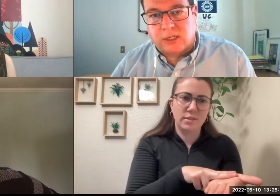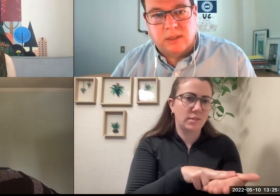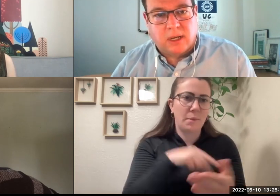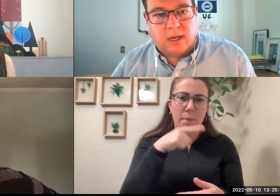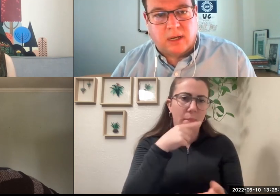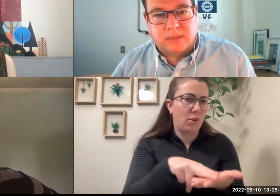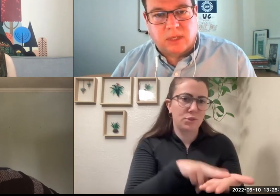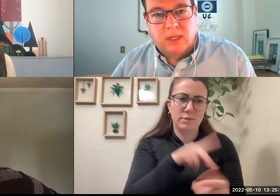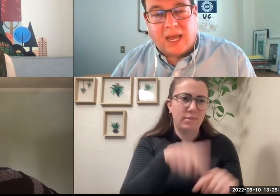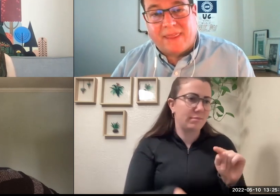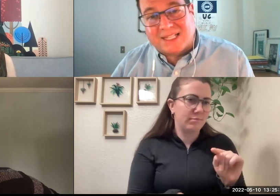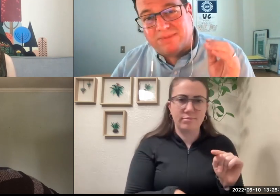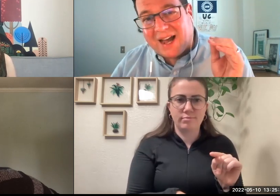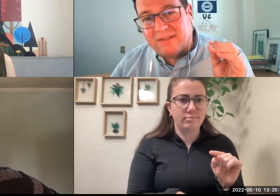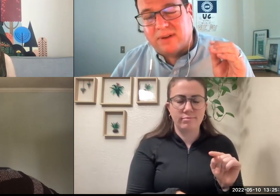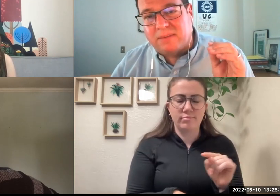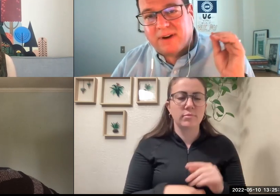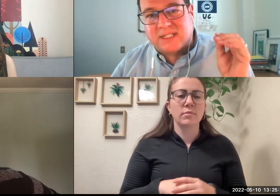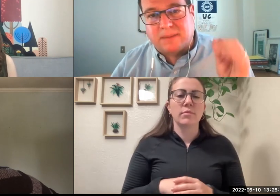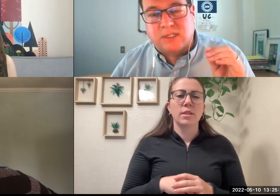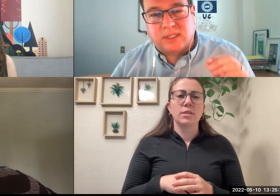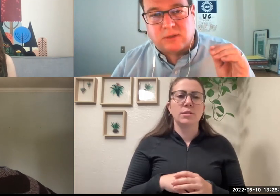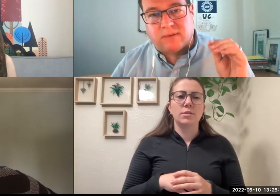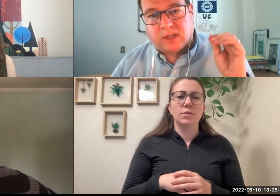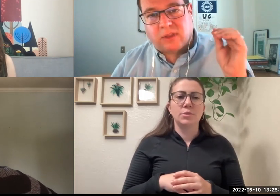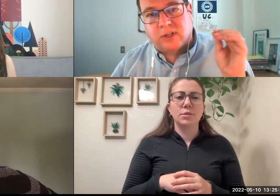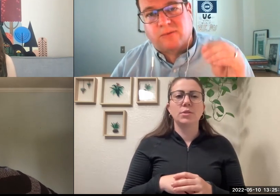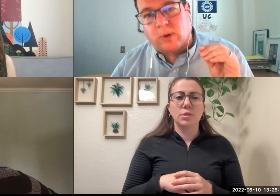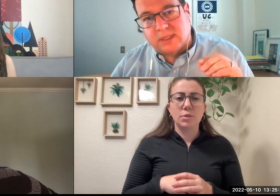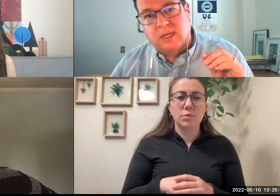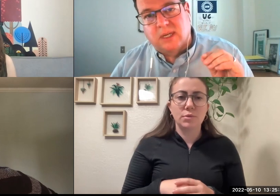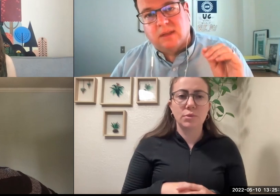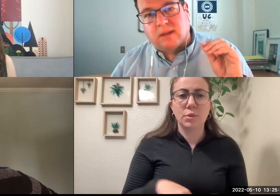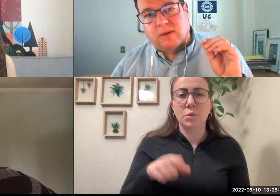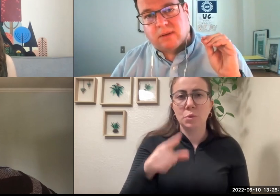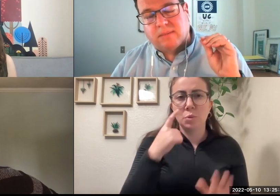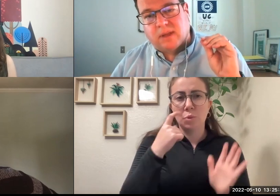That would be a big change. And that's kind of, I mean, various times in U.S. history, if you look at the 30s and 40s,